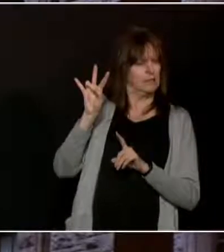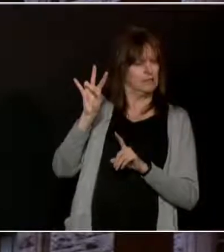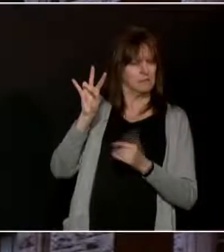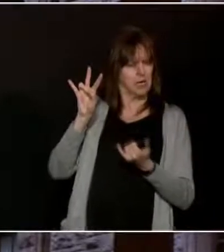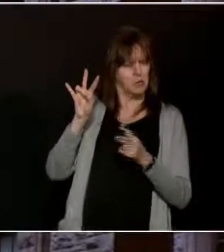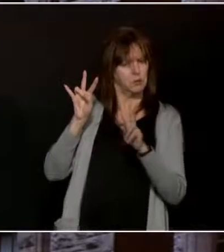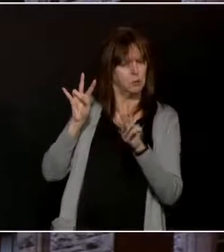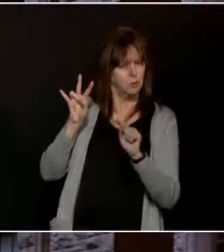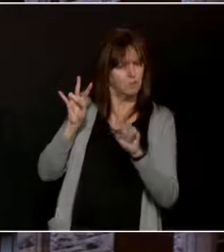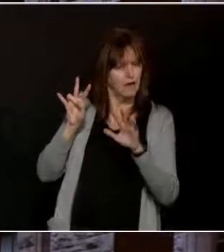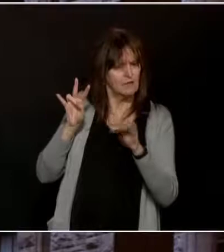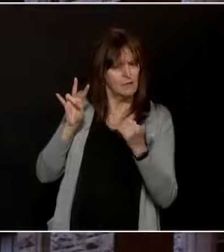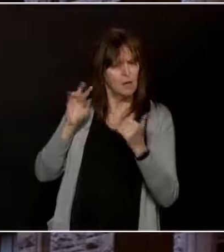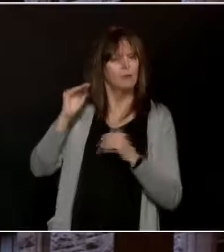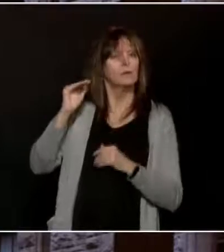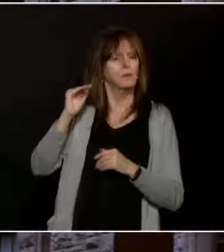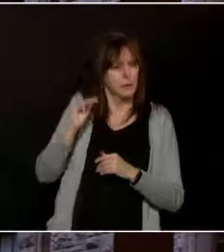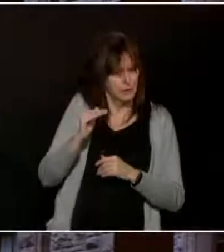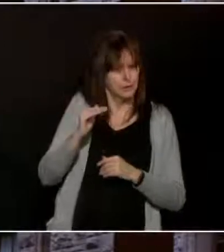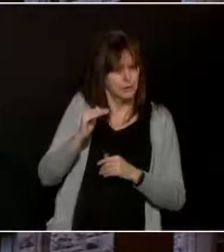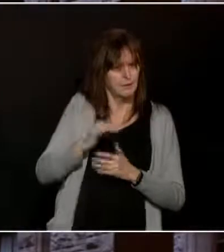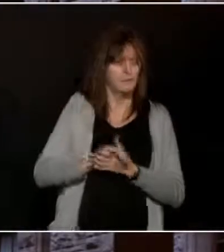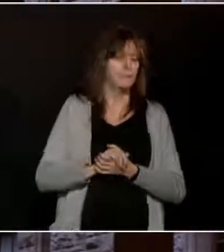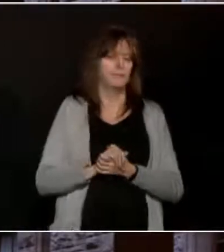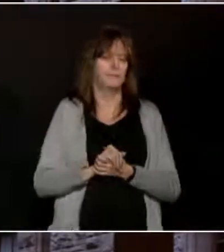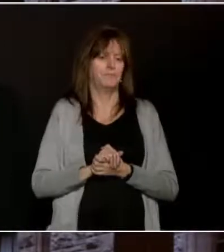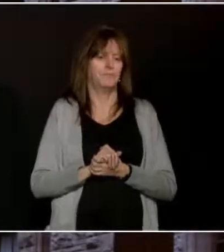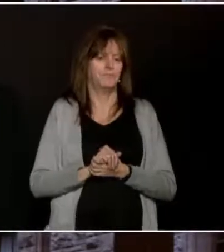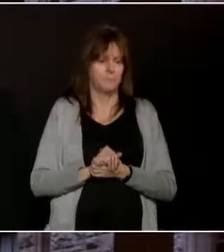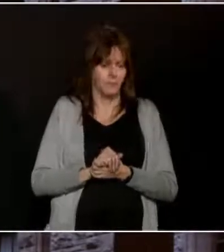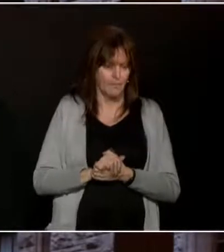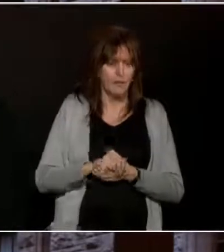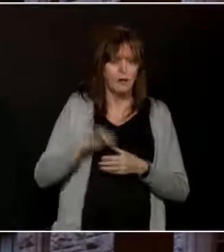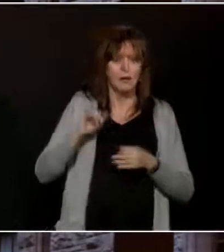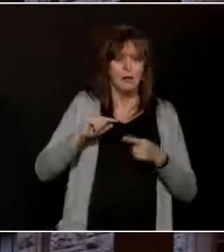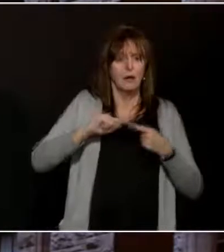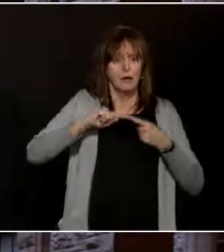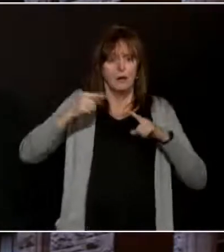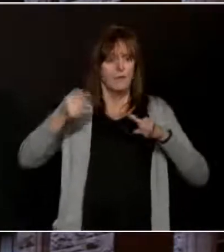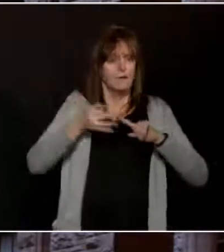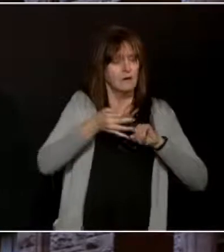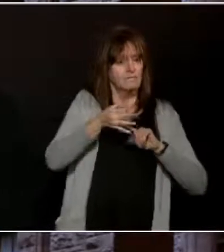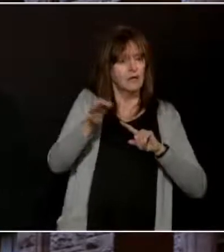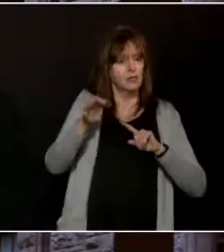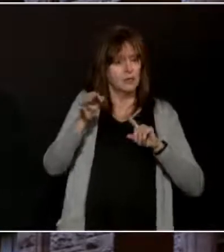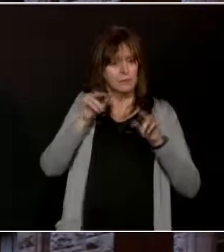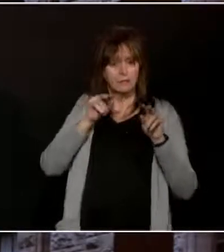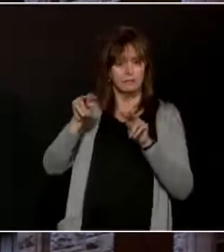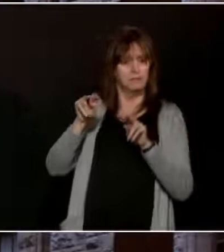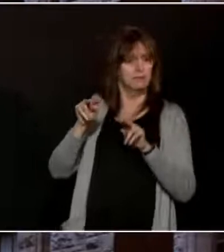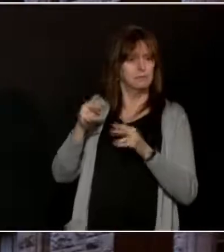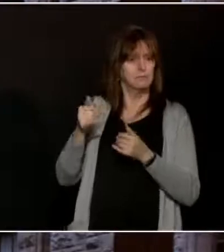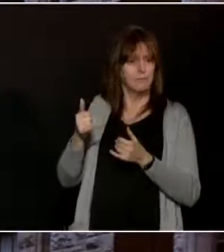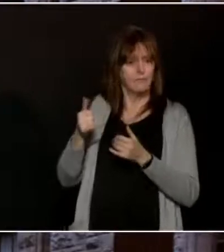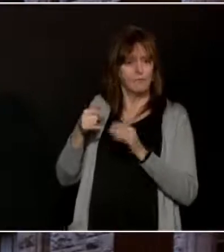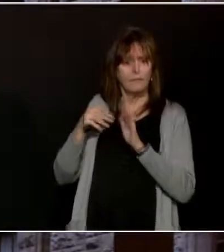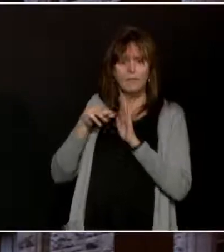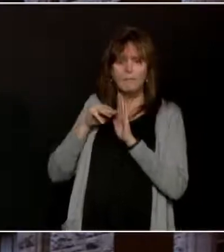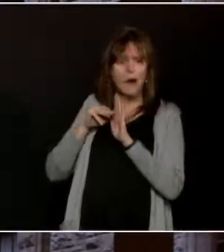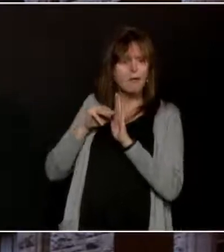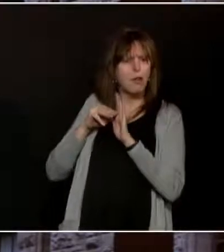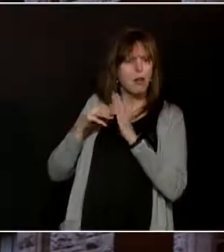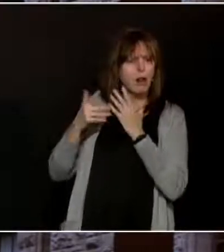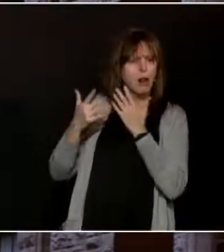To the issue of variance, this one we're watching, as our modeling table has given us lots of warnings about. We are